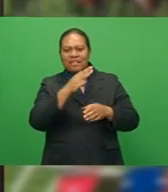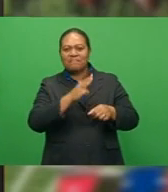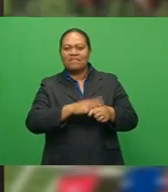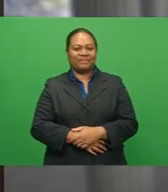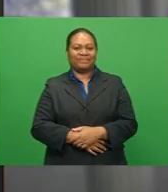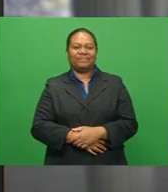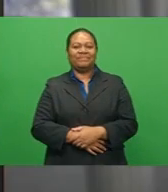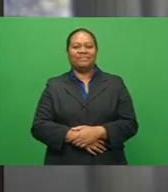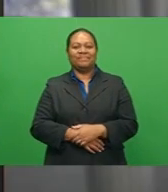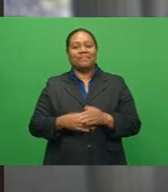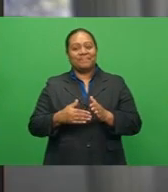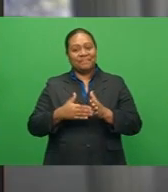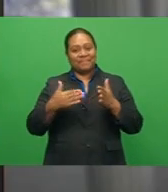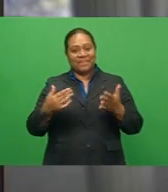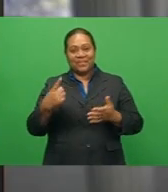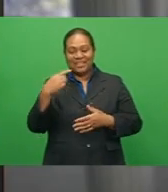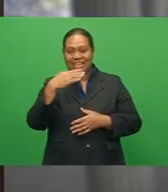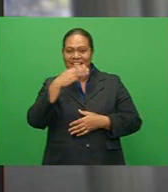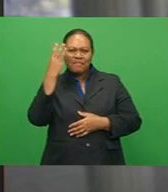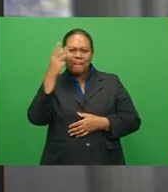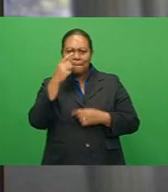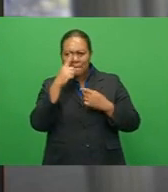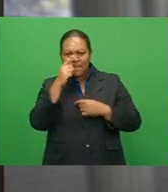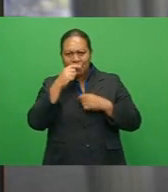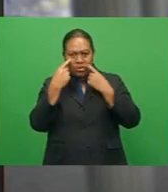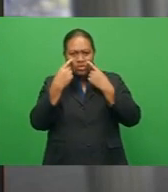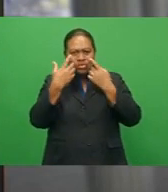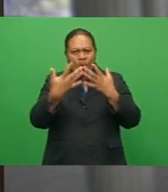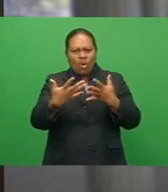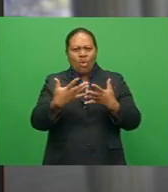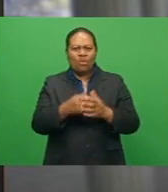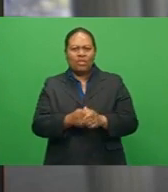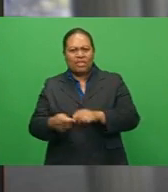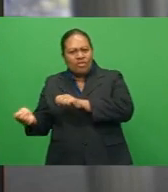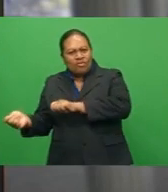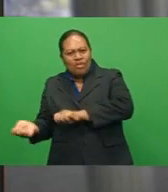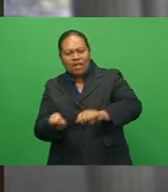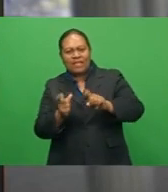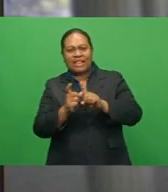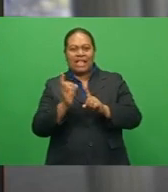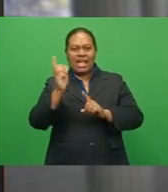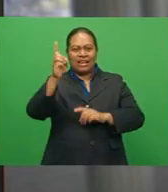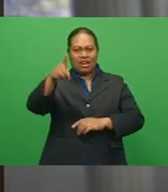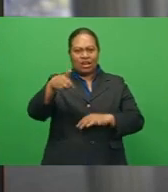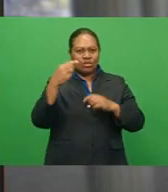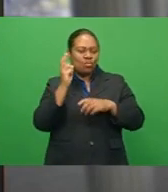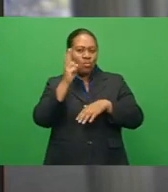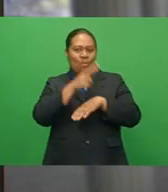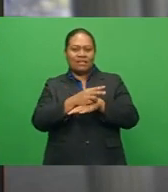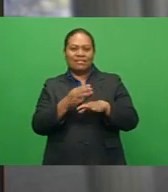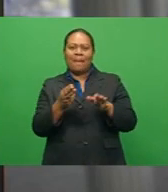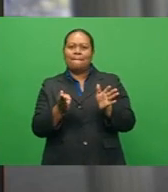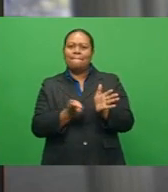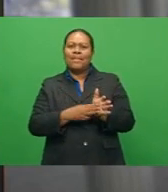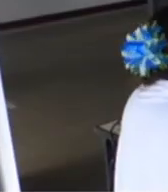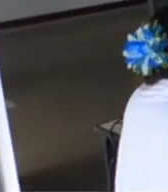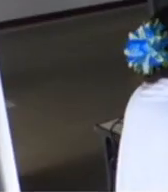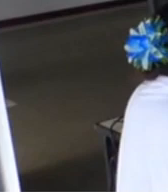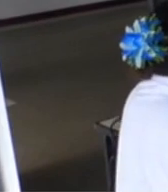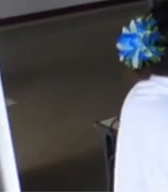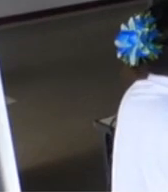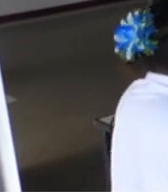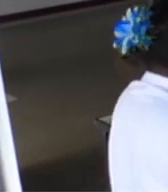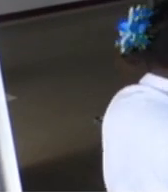of the race. Meanwhile, at least 100 people showed up to the Denarau Golf and Racquet Club to watch the Melbourne Cup. The White